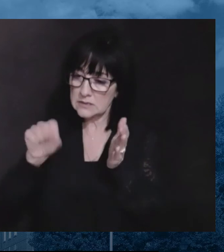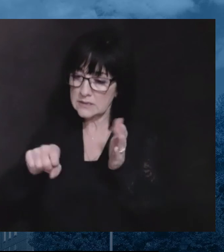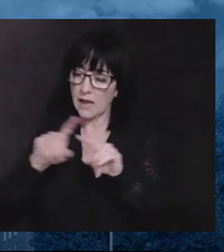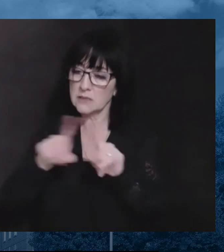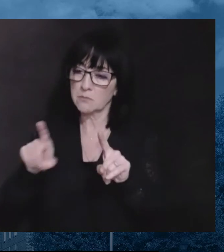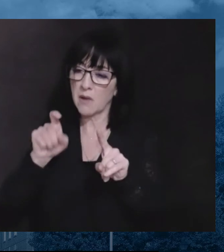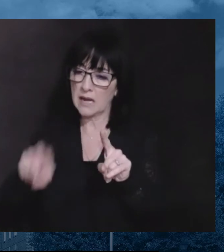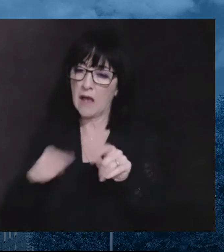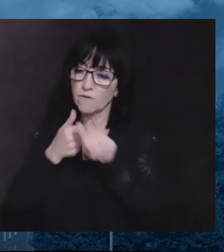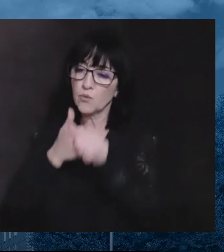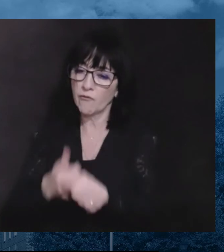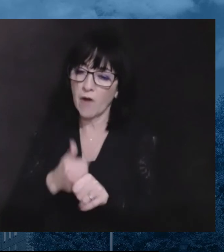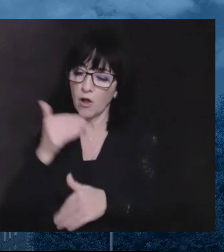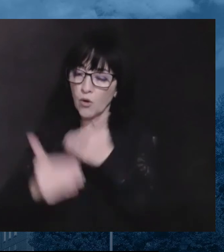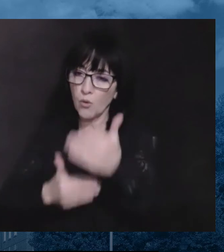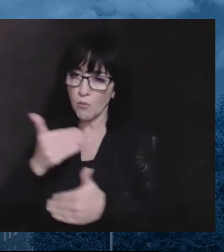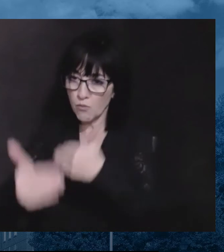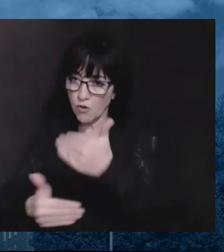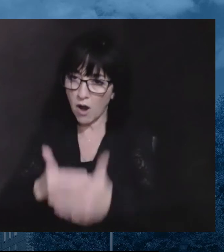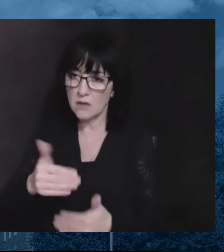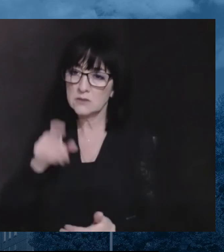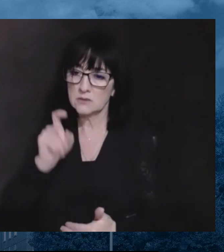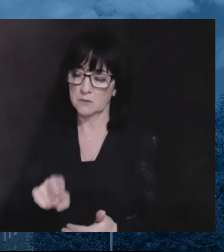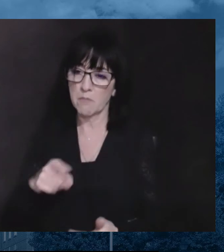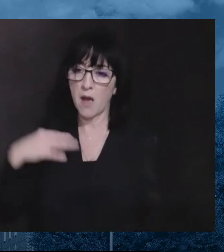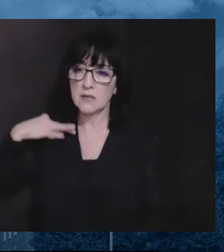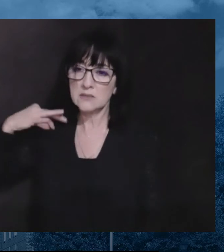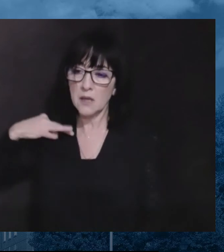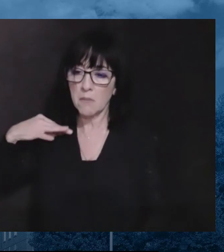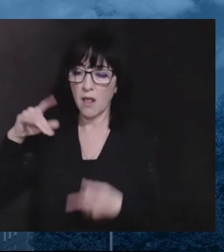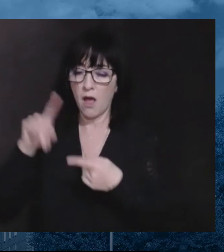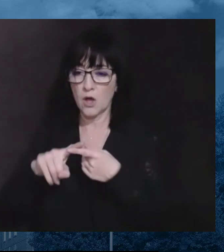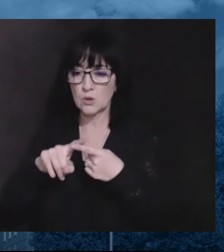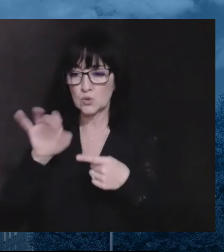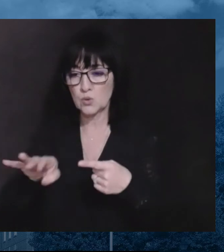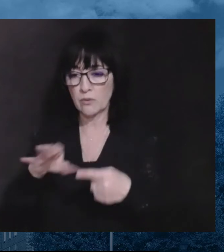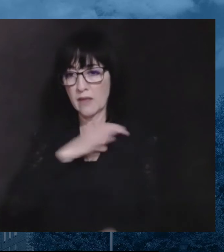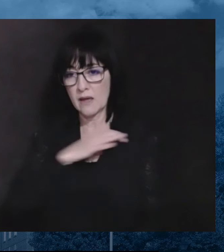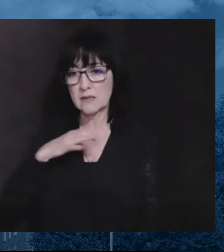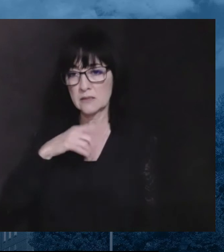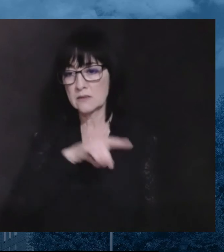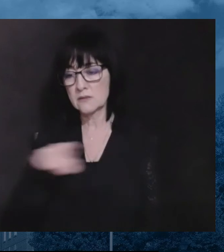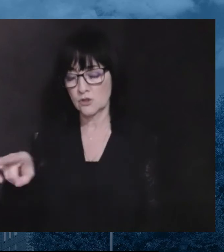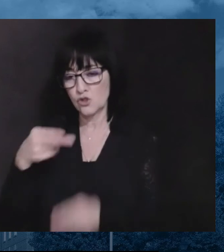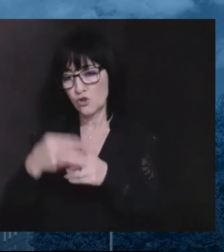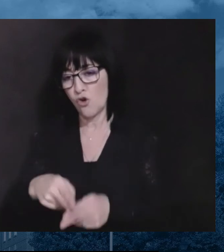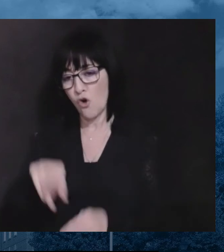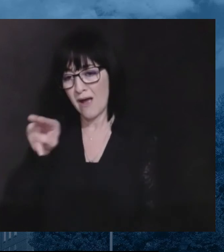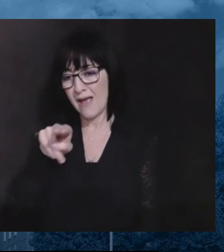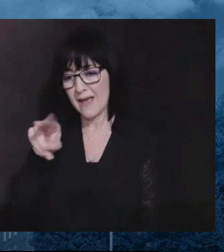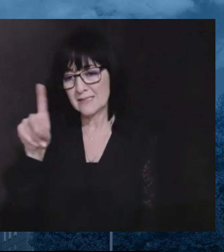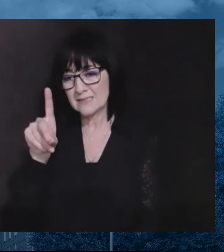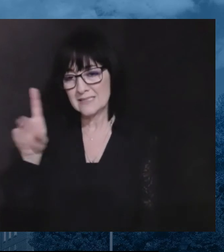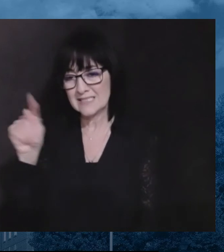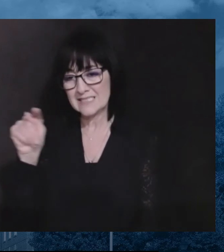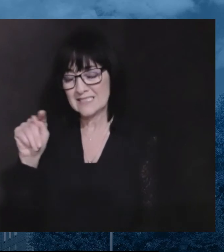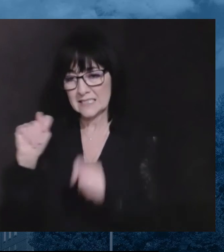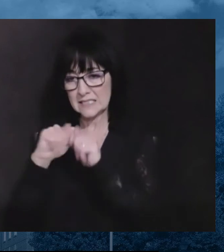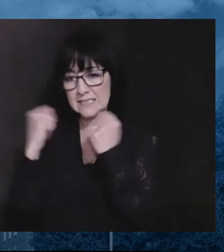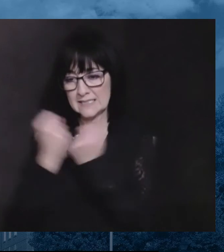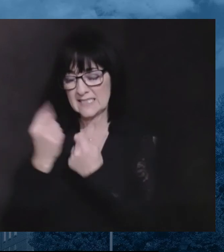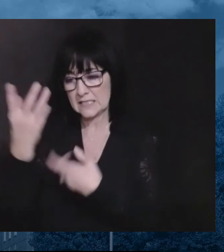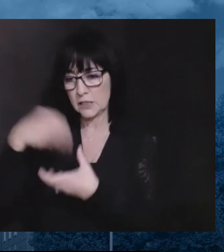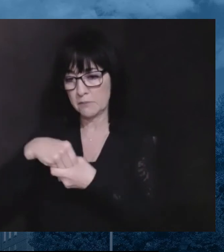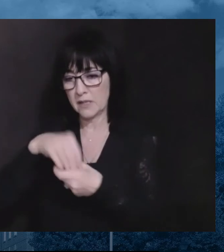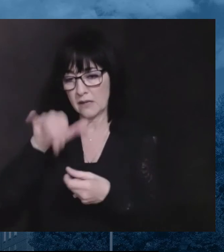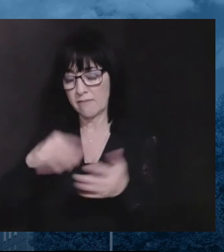Board of Parole, to a committee within the so-called MDT team within the institution,